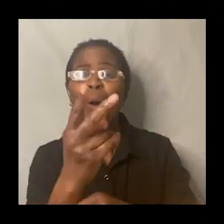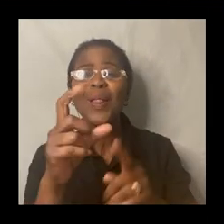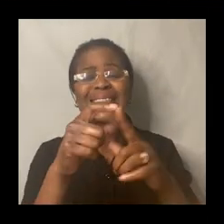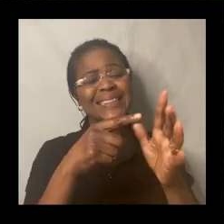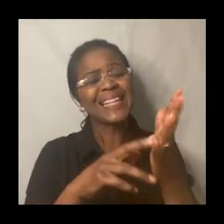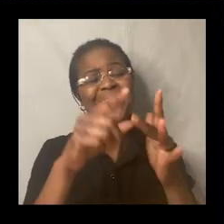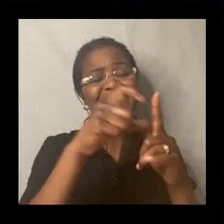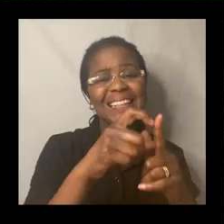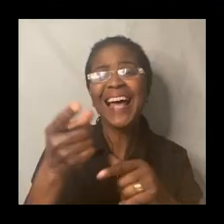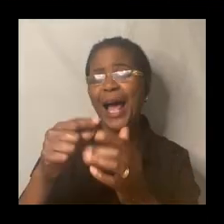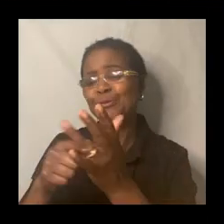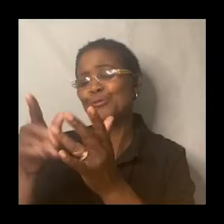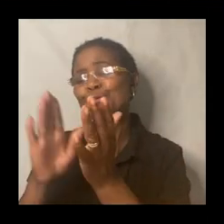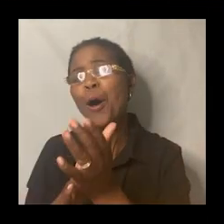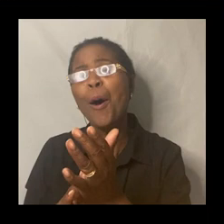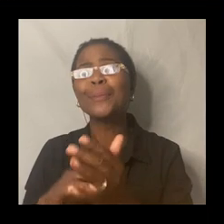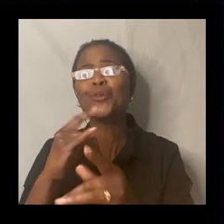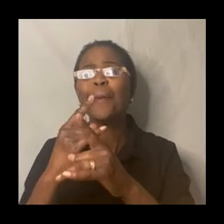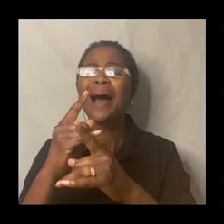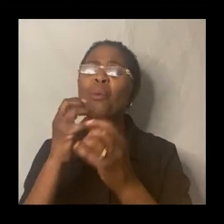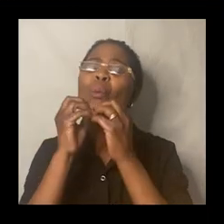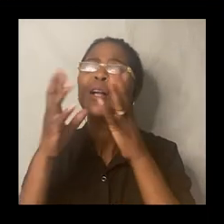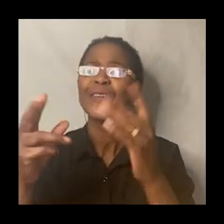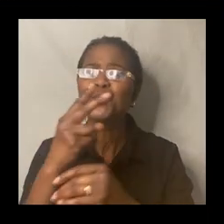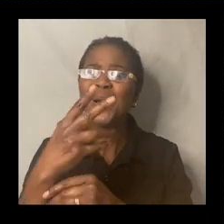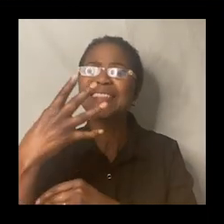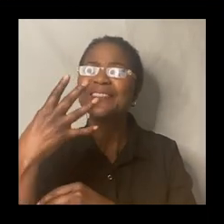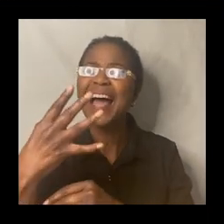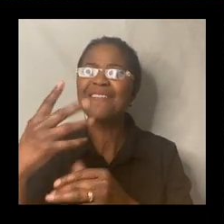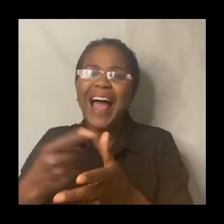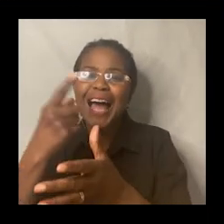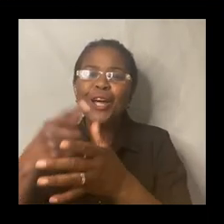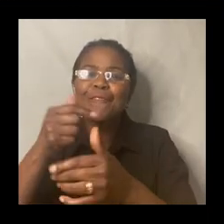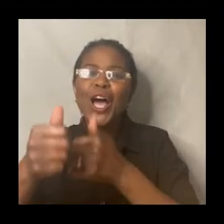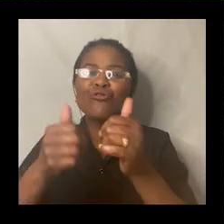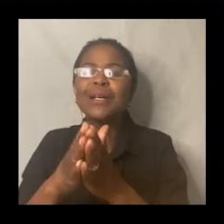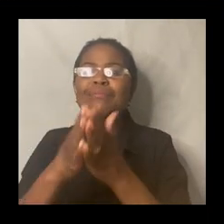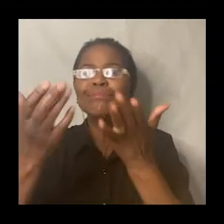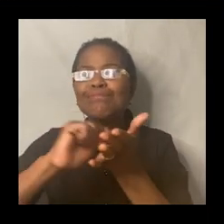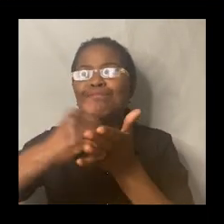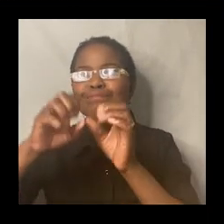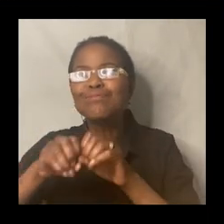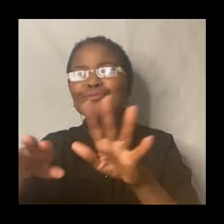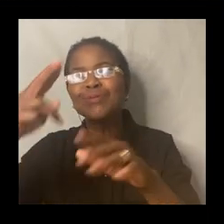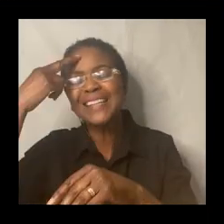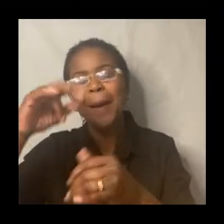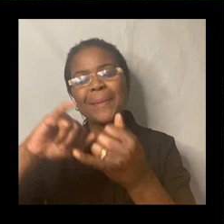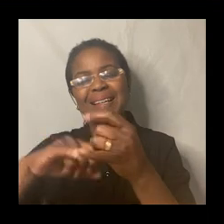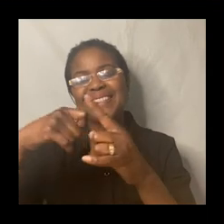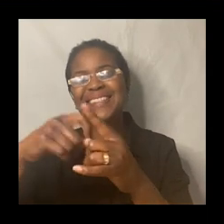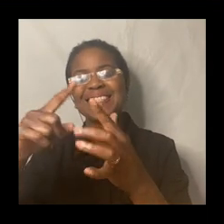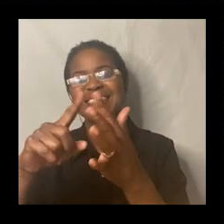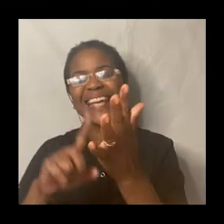Tom de Freston about the wonderful 25th anniversary edition of Skellig. And I